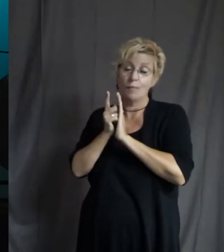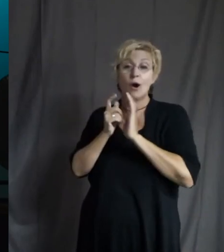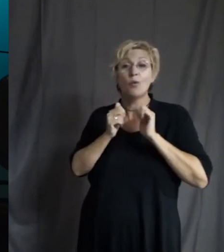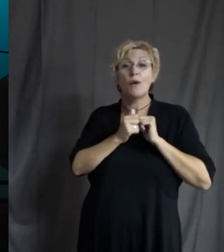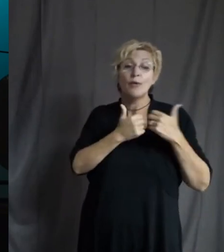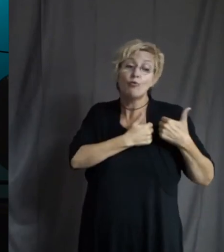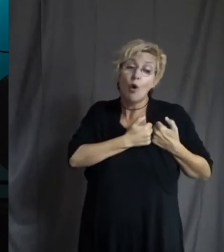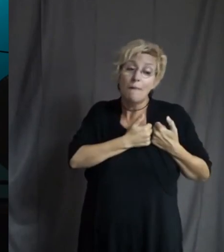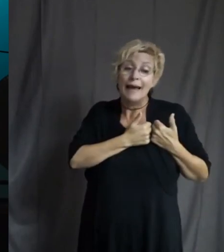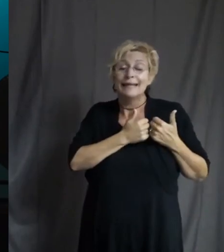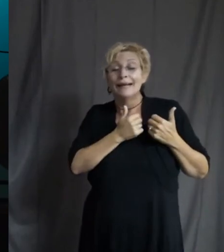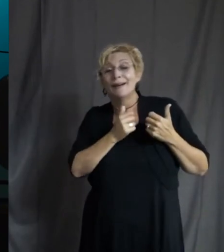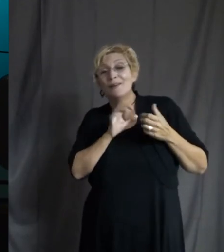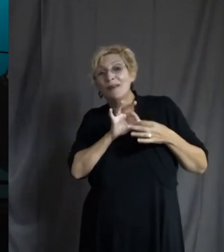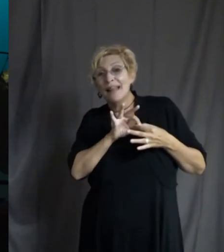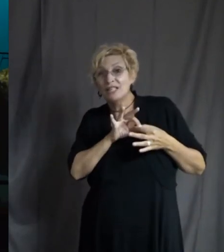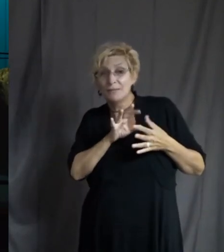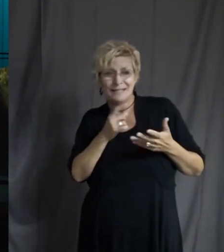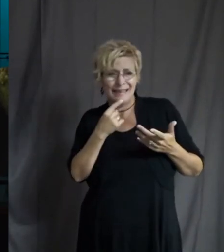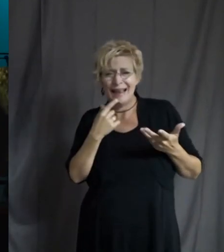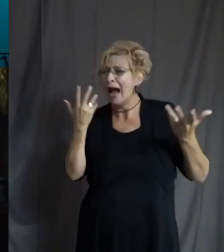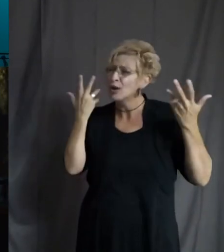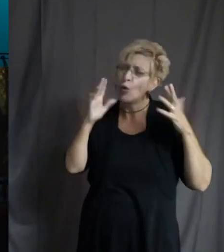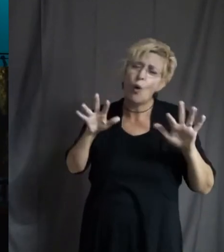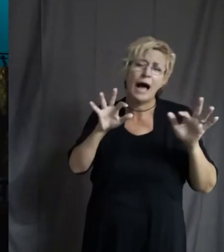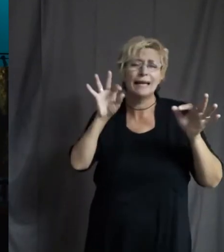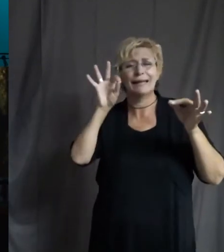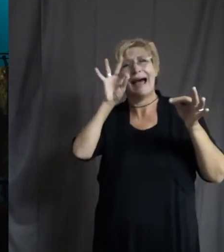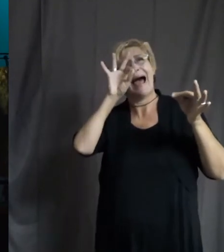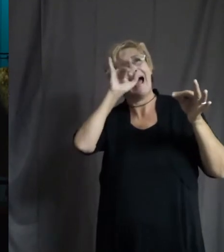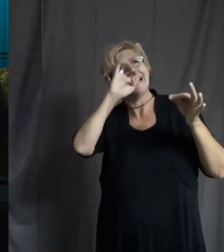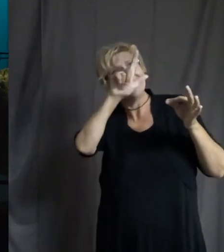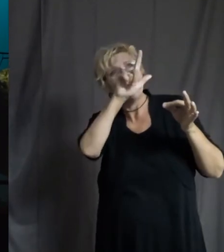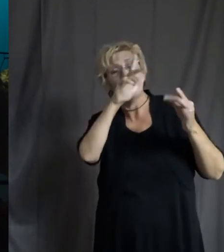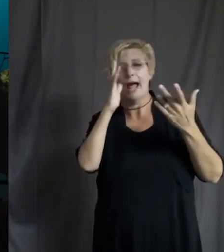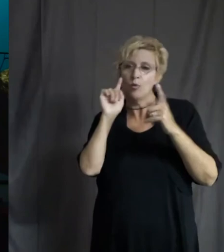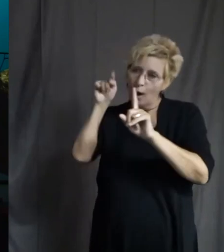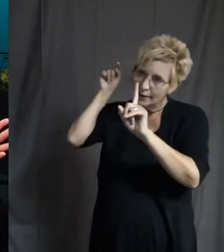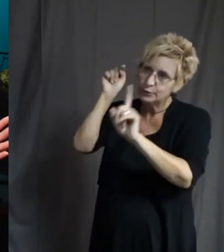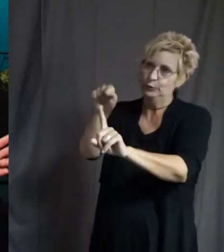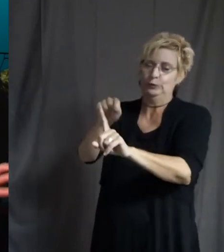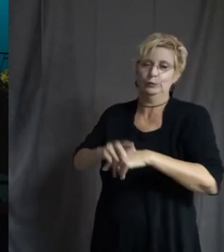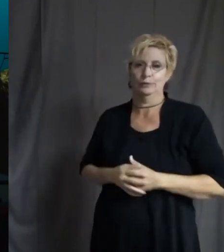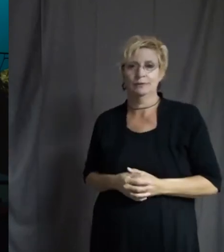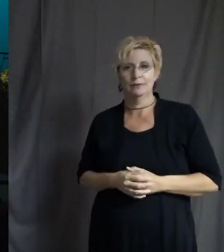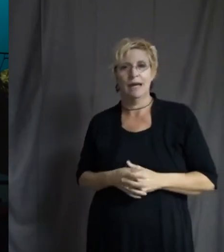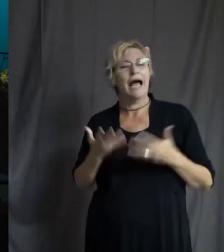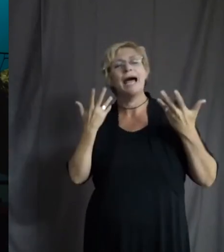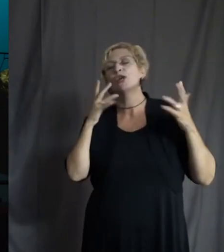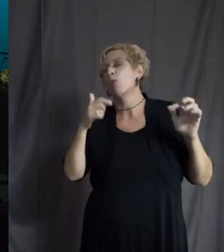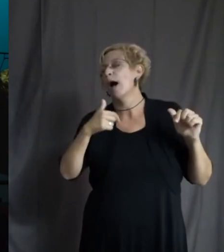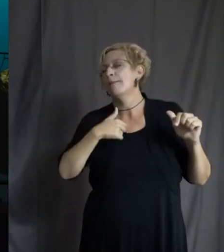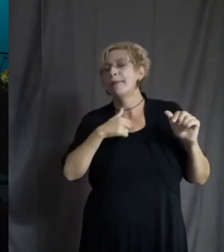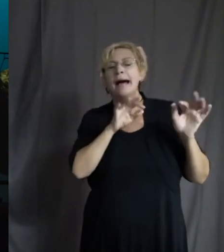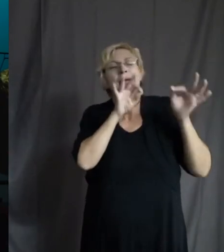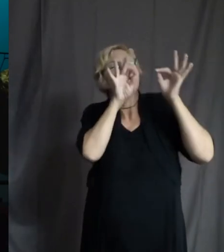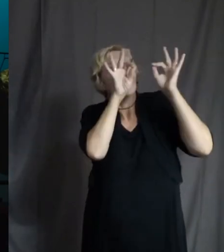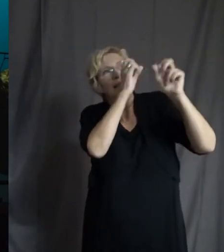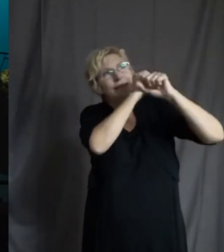too, is the most wonderful moment in our romantic relationships when we can stop and say, I don't want my ideal. I want